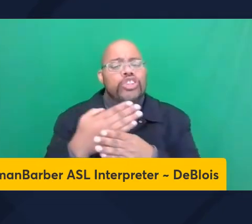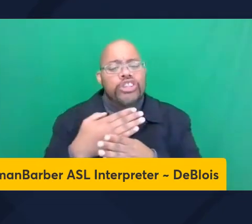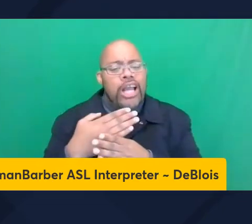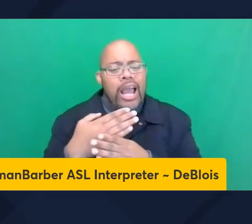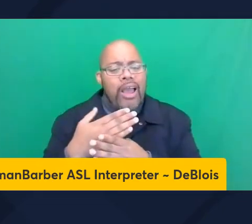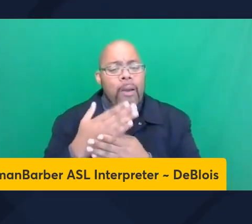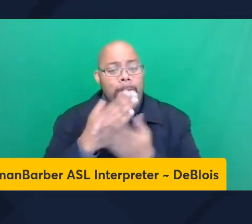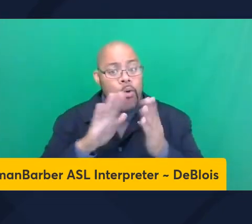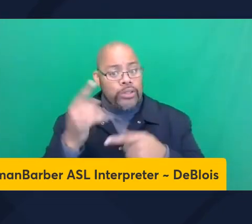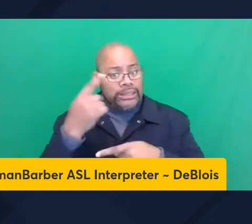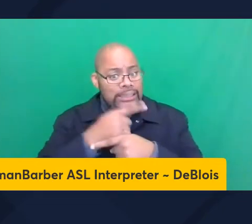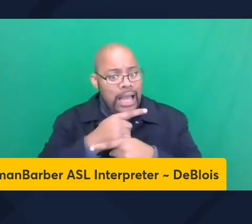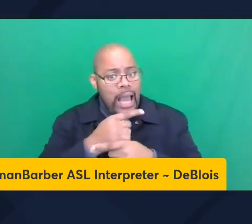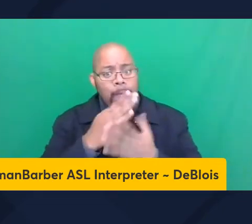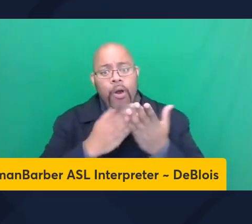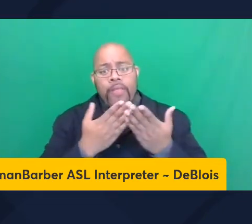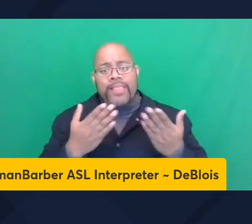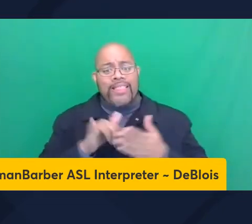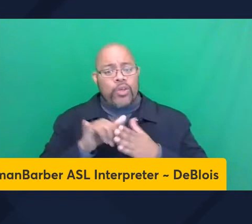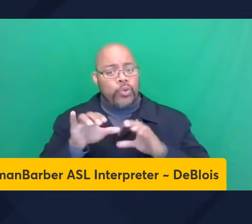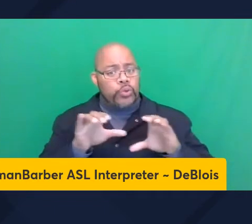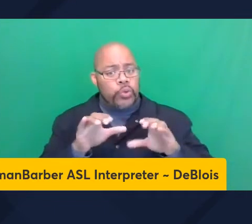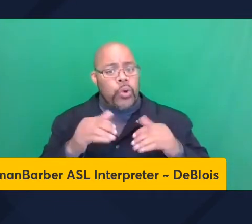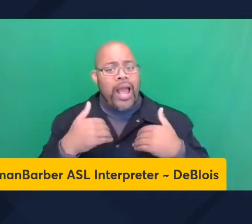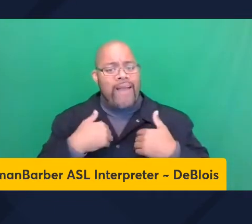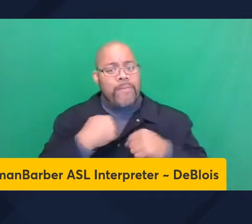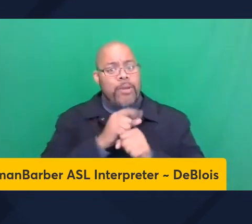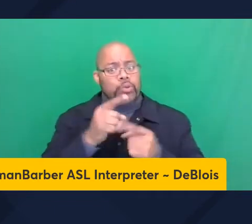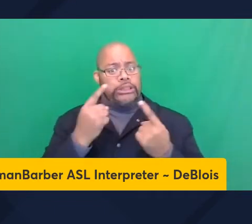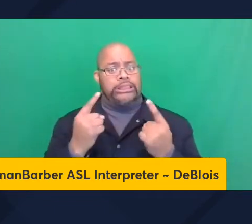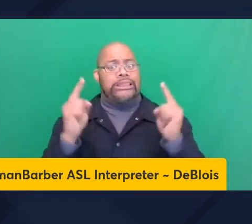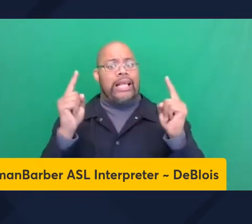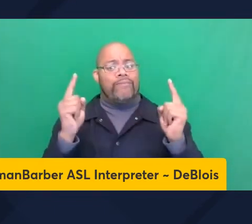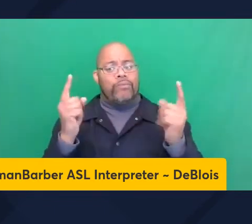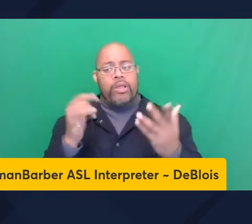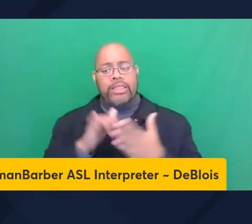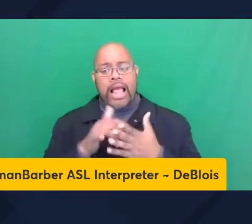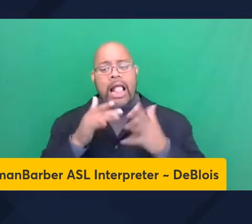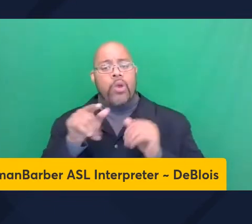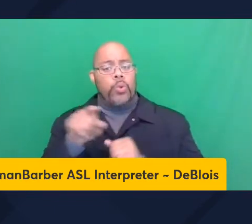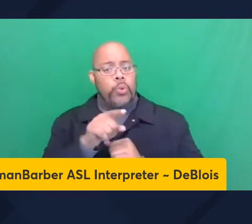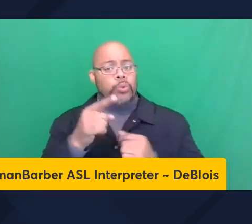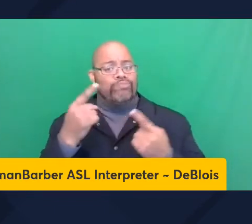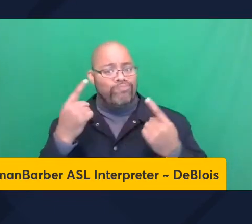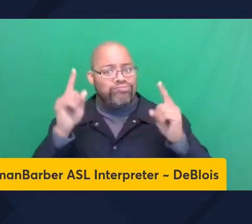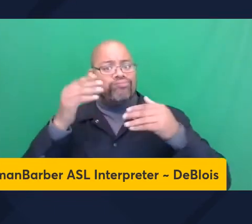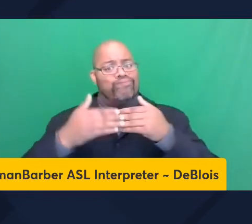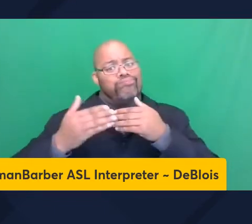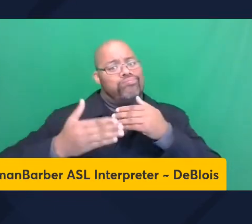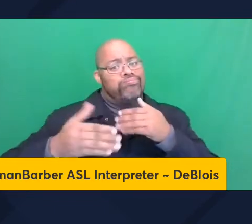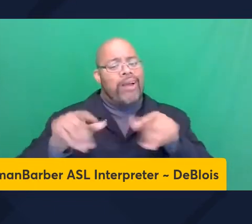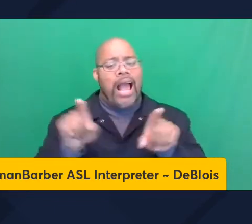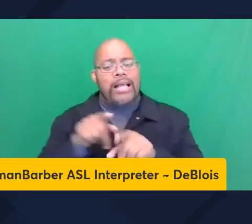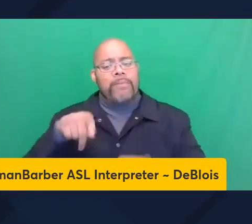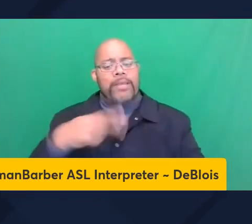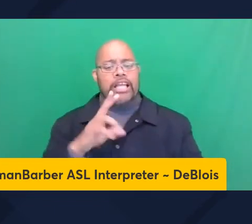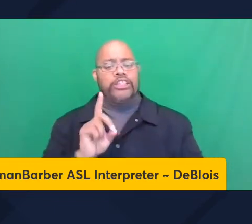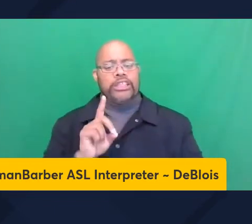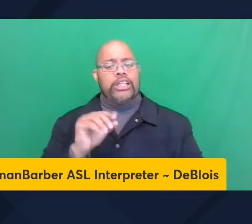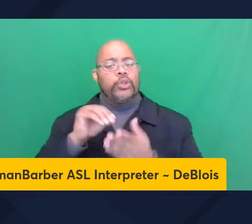parts of your day, parts of the things that you're doing that have made you successful or that are allowing you to succeed as a PhD